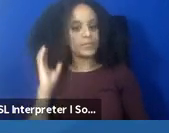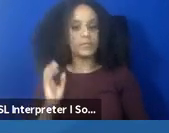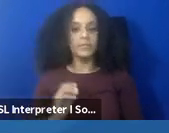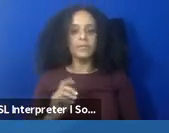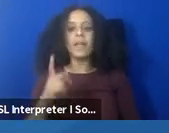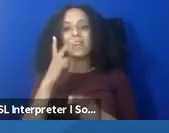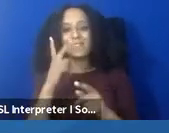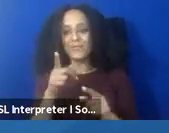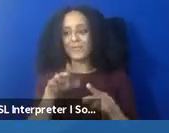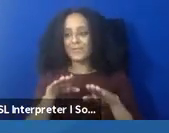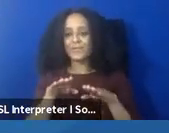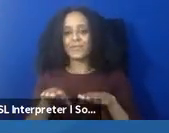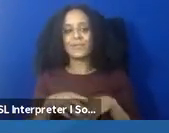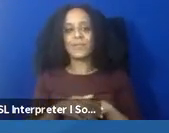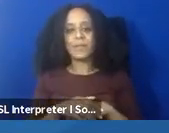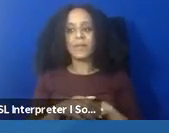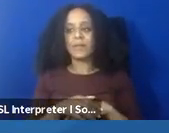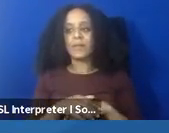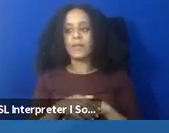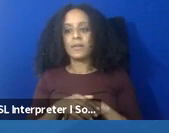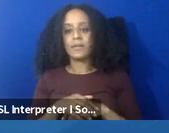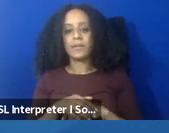you're stepping up, Dr. Spankovich.